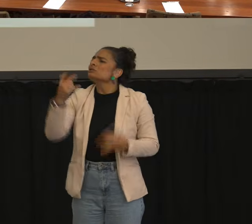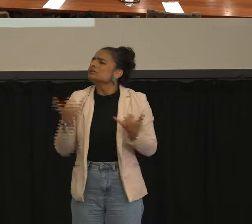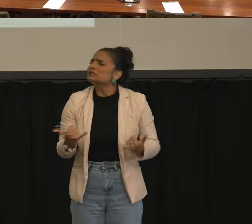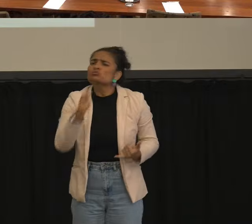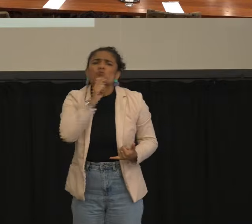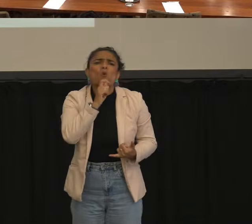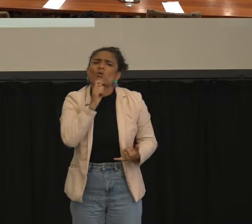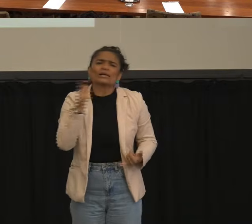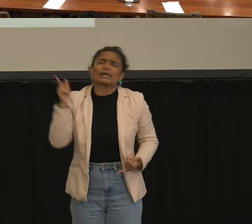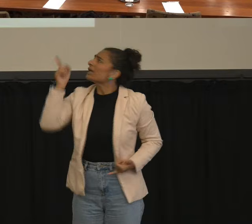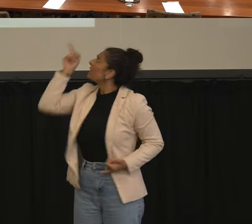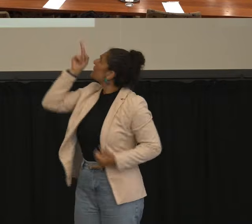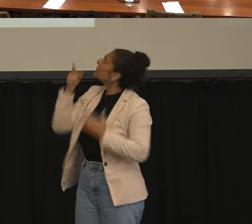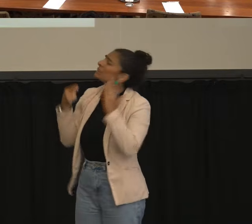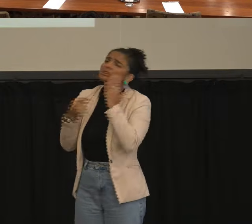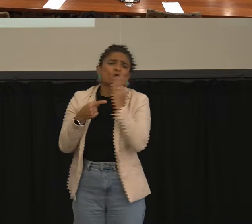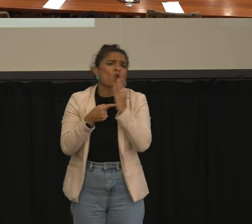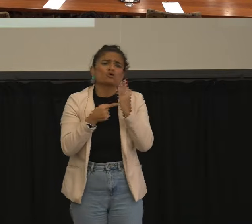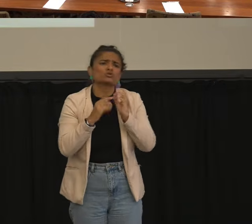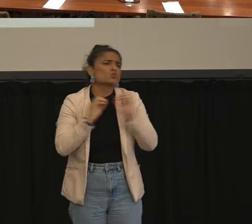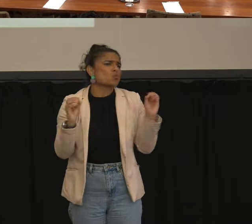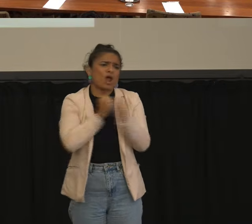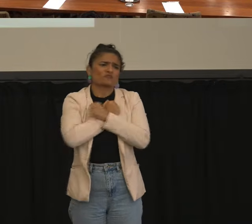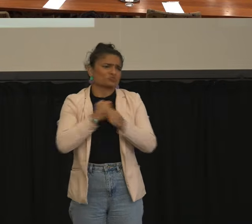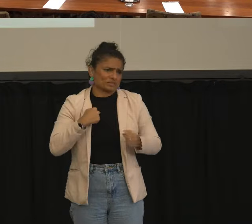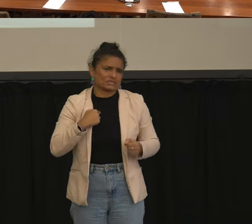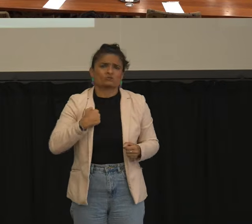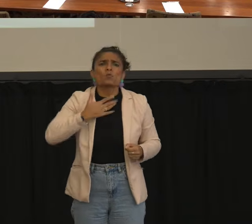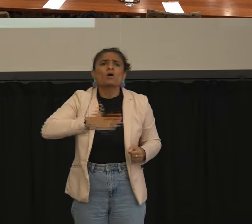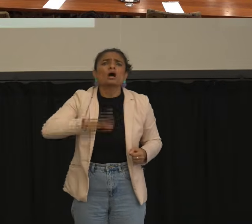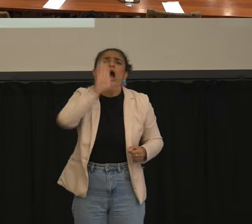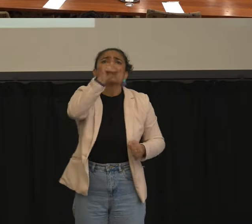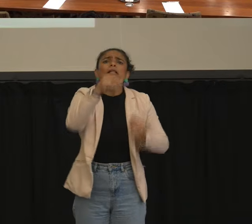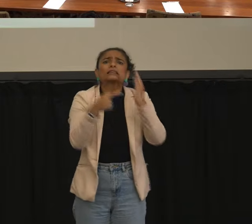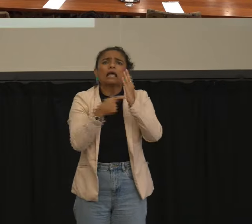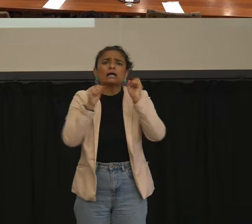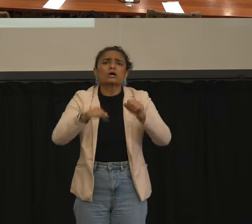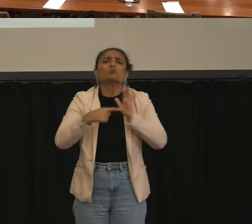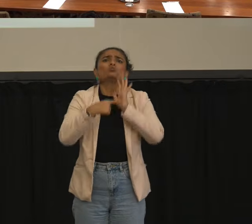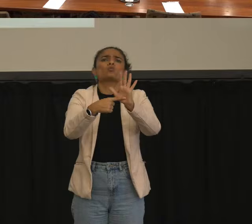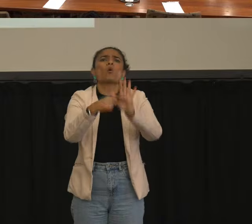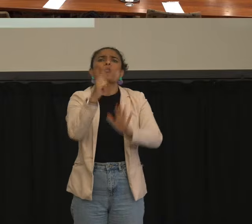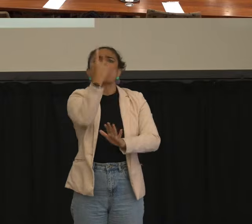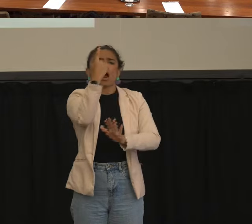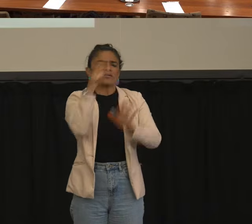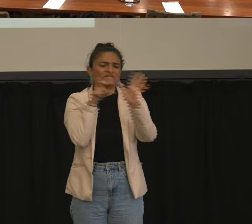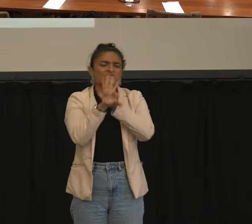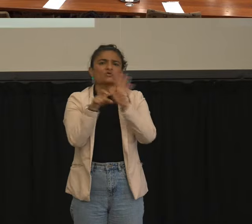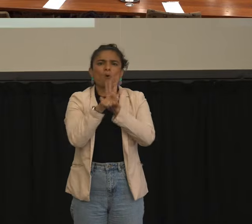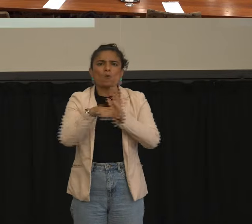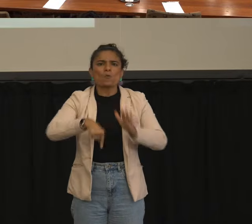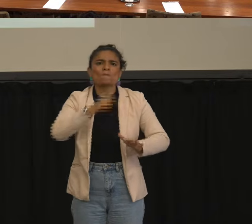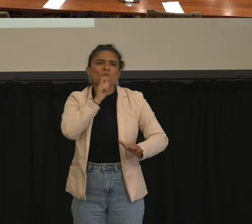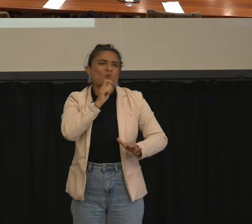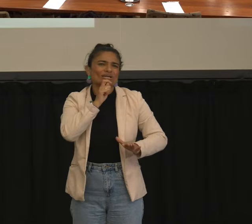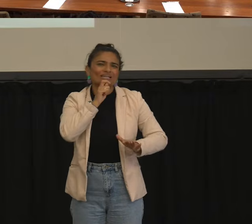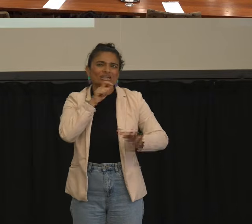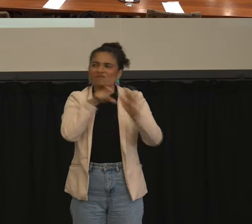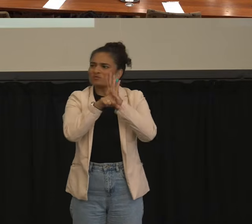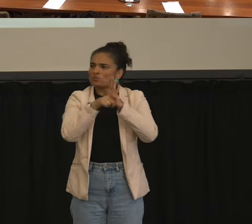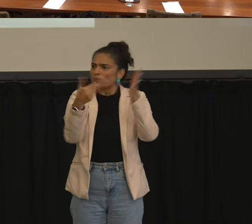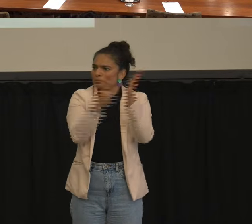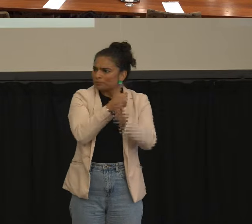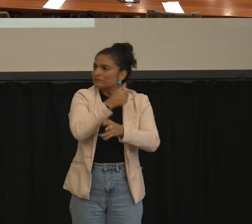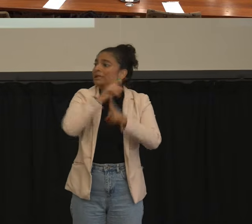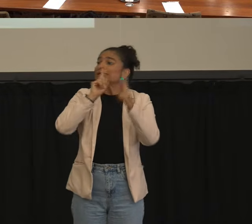for the teachers and the schools, and then the SASL vocab is for general use.